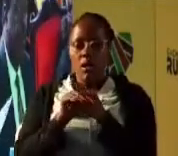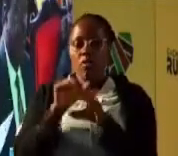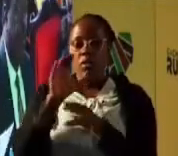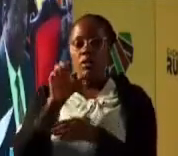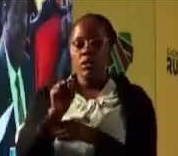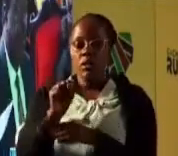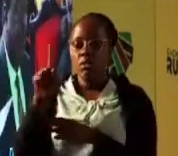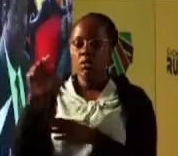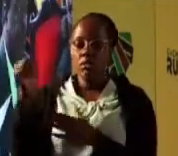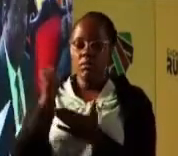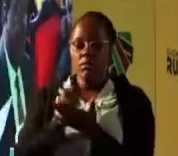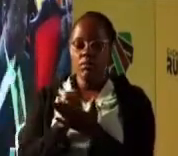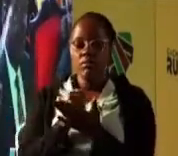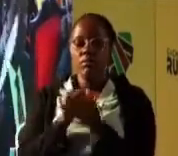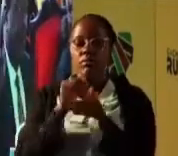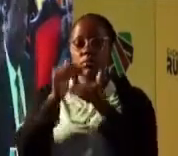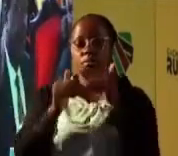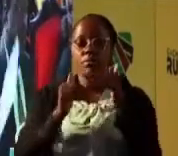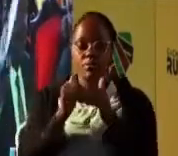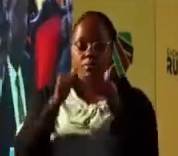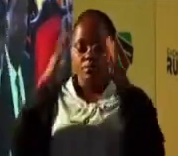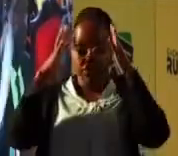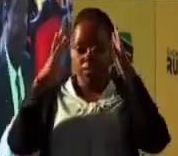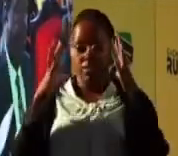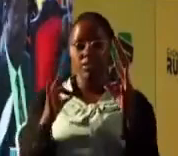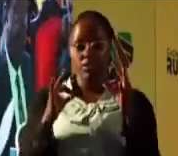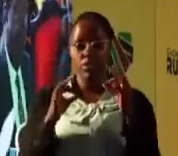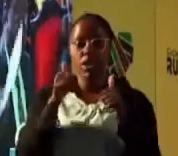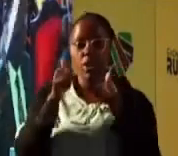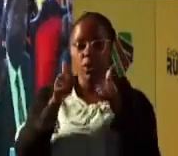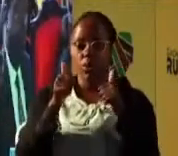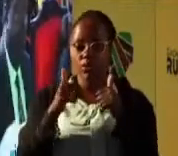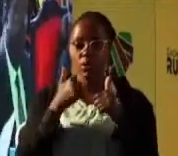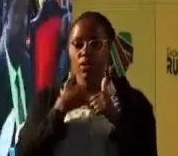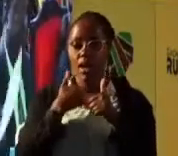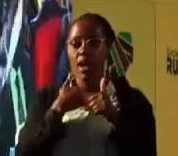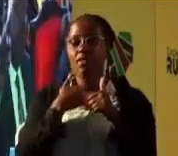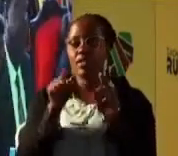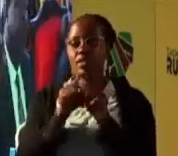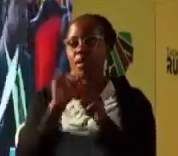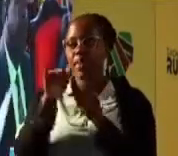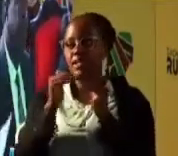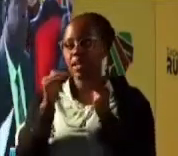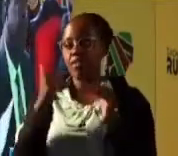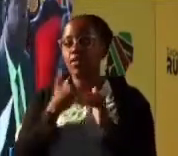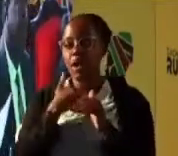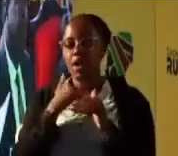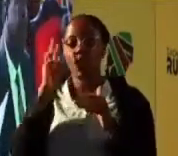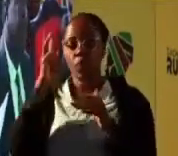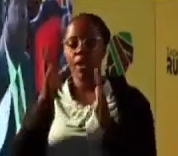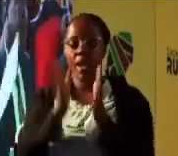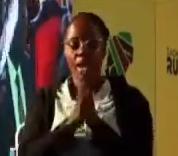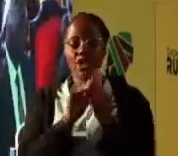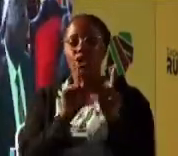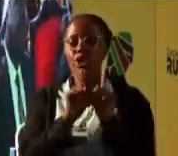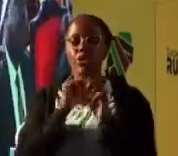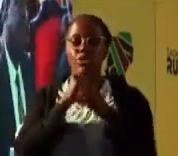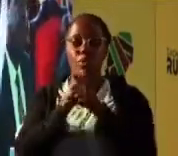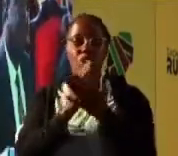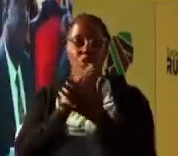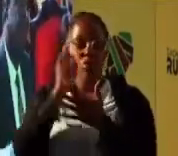cabinet, so that all decisions will be made at that level. And we are going to make